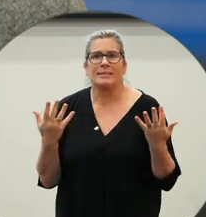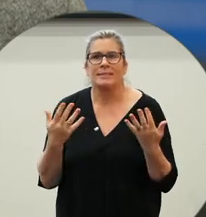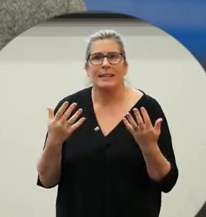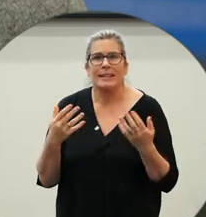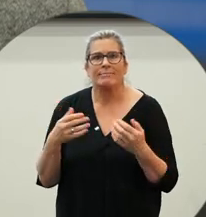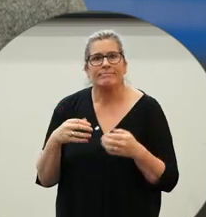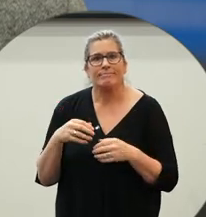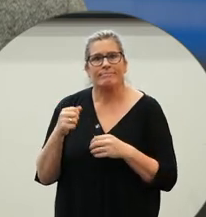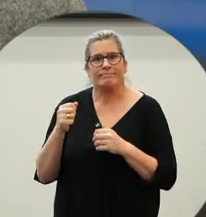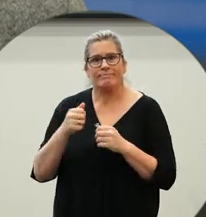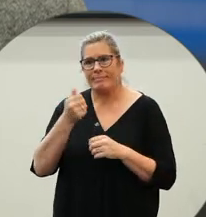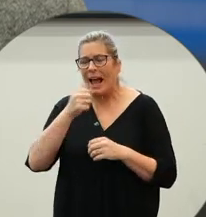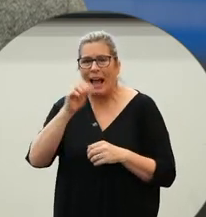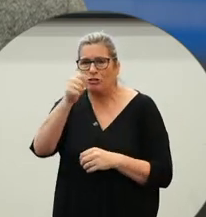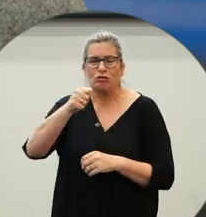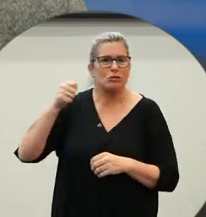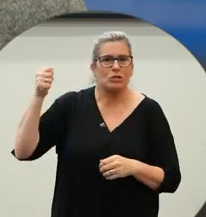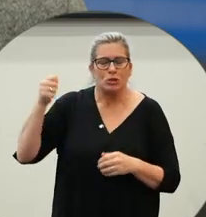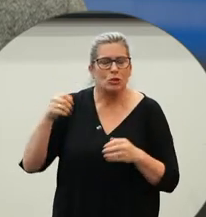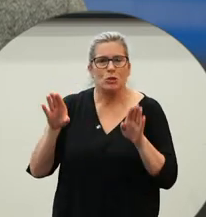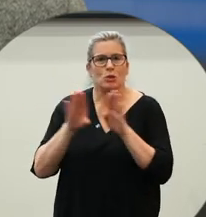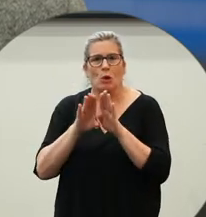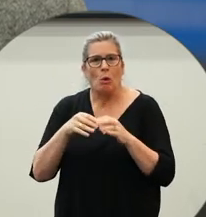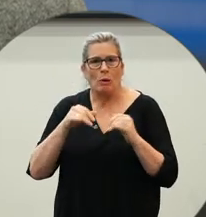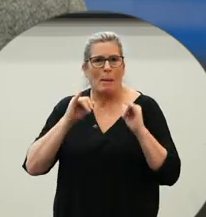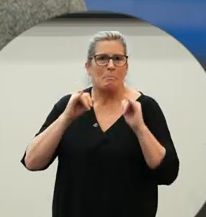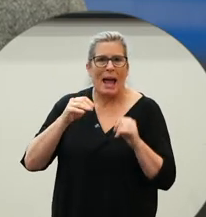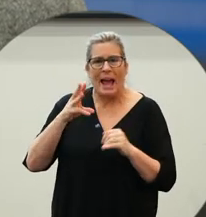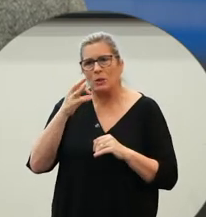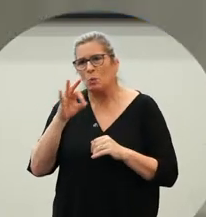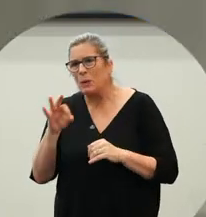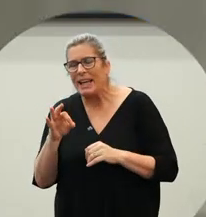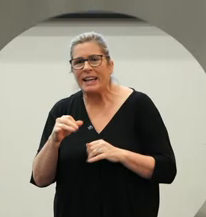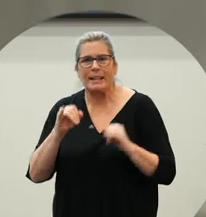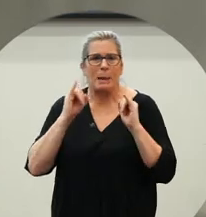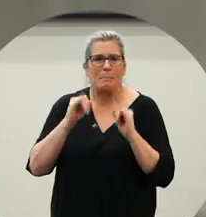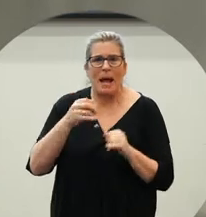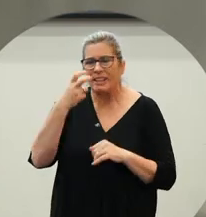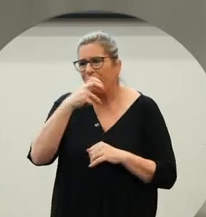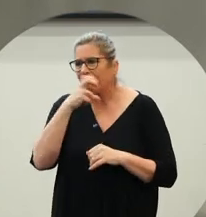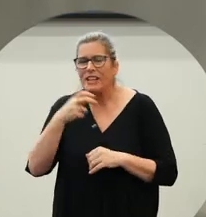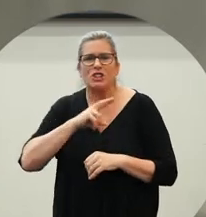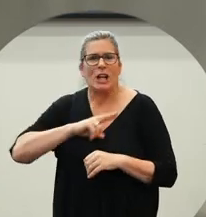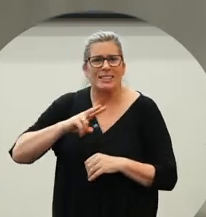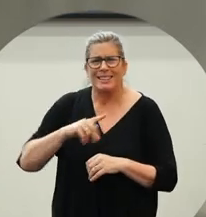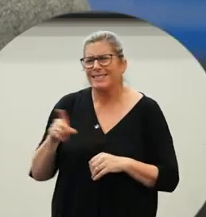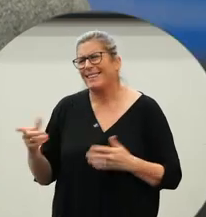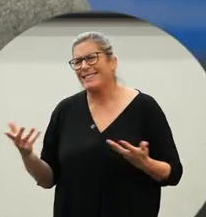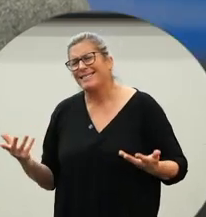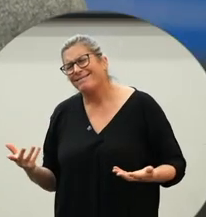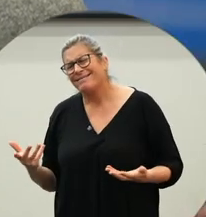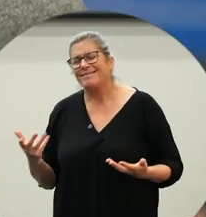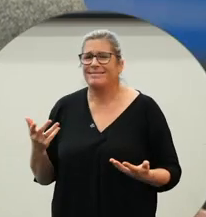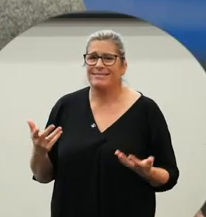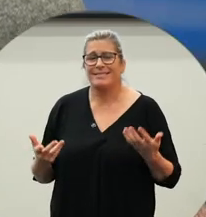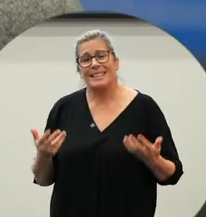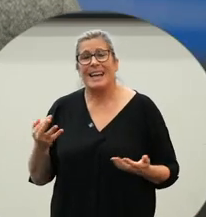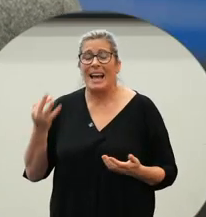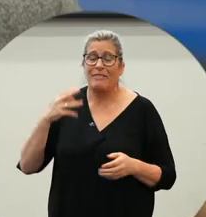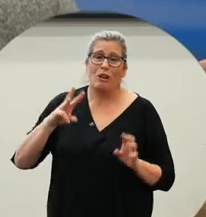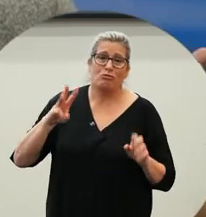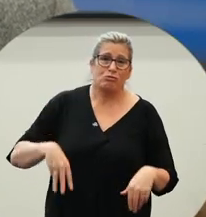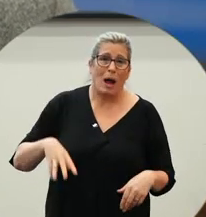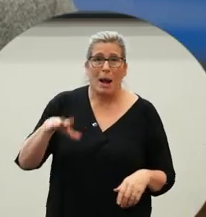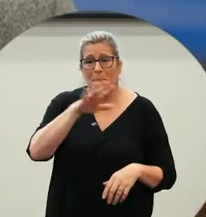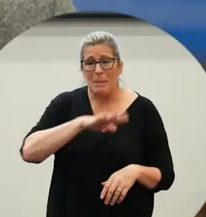to the house that she had rented with a bad wig and a bad French accent. I know, that's incomprehensible, because if you're going to rob a place, like,